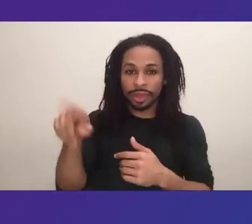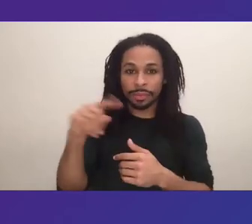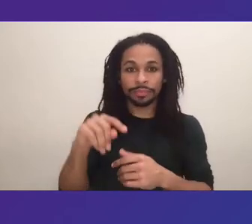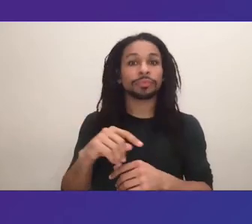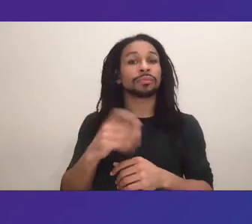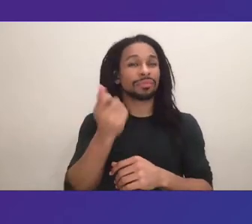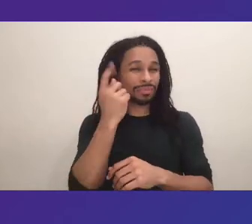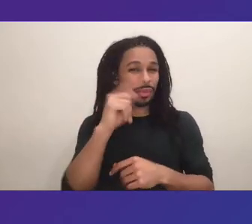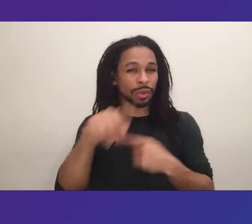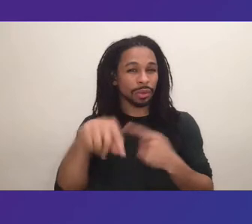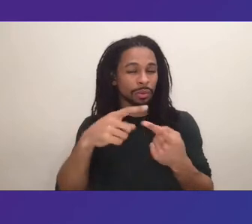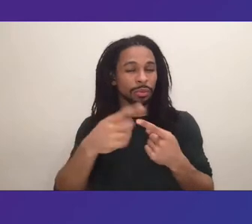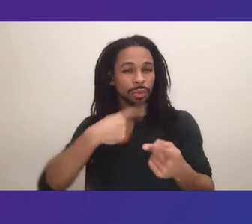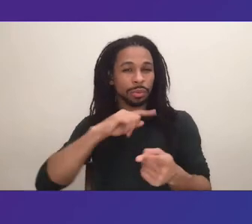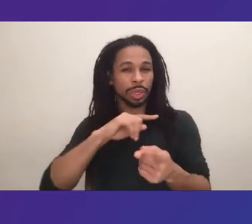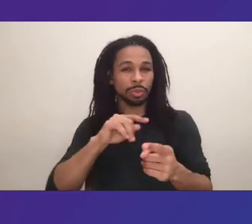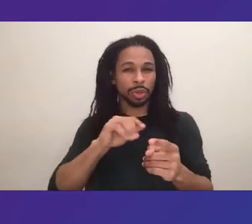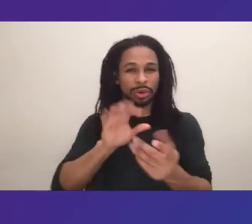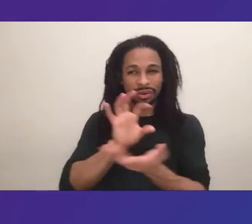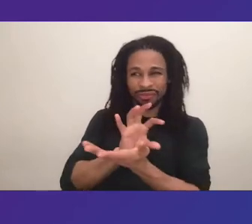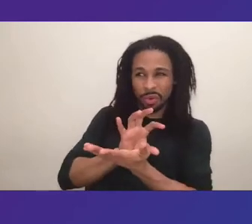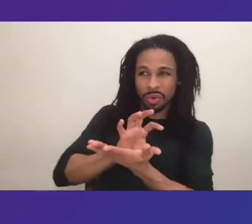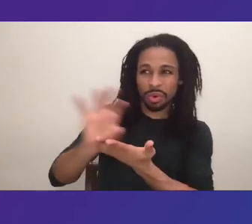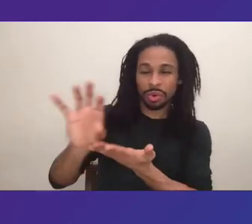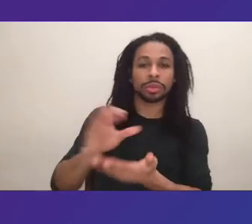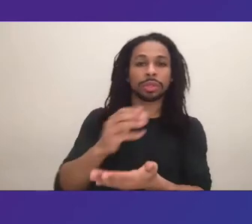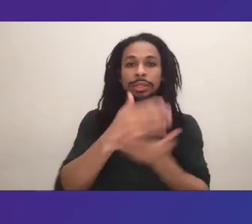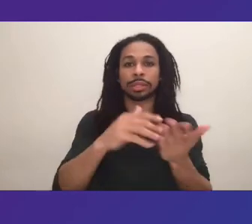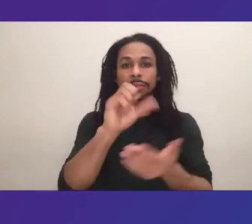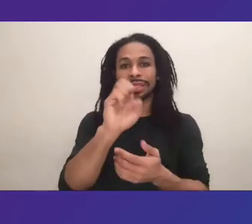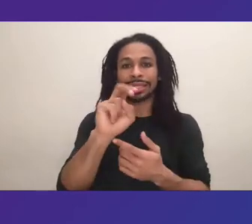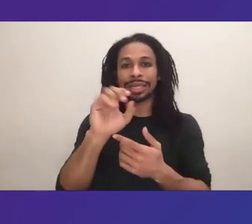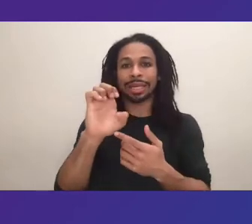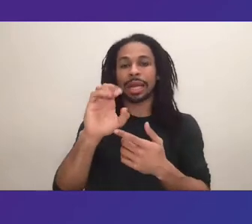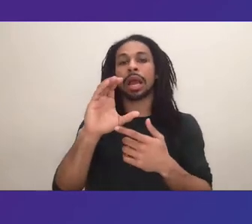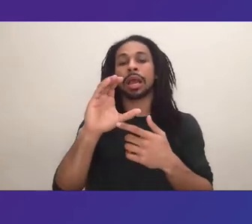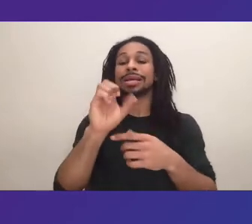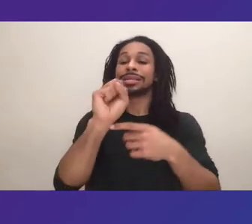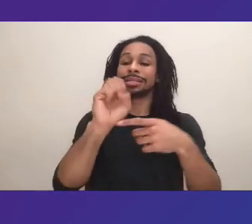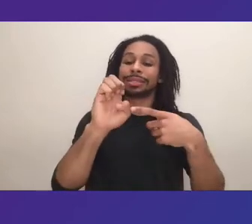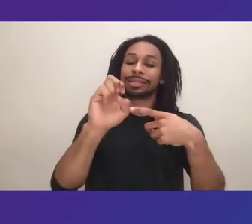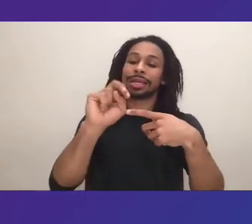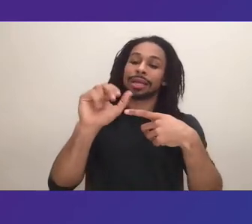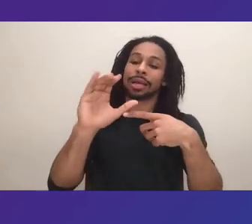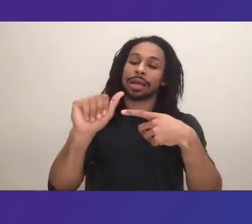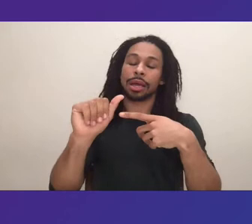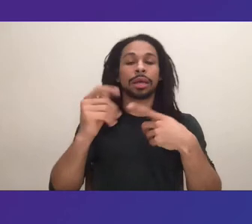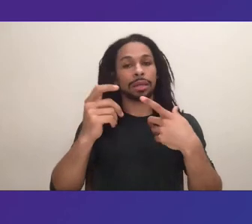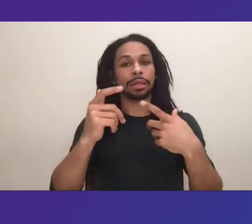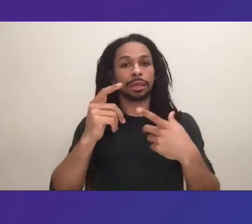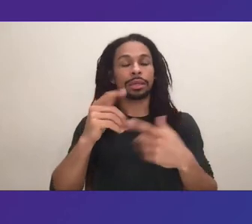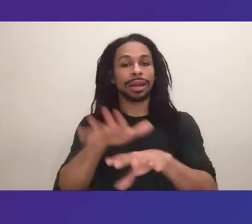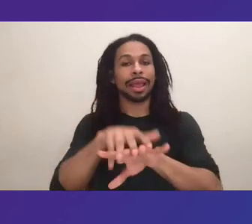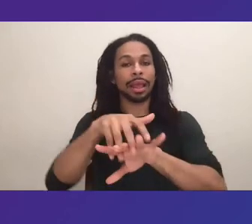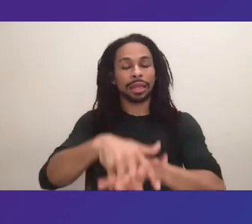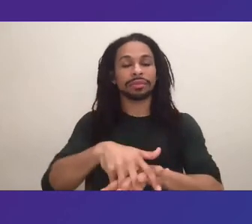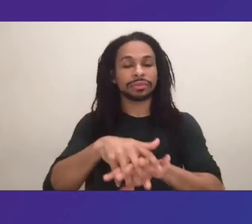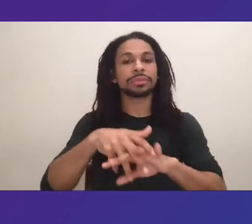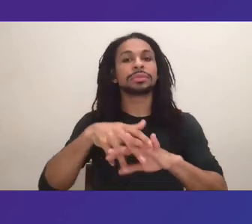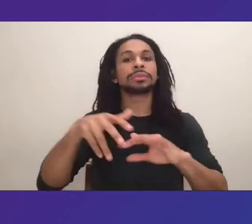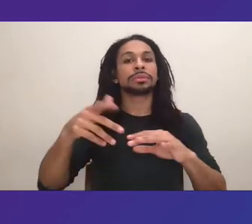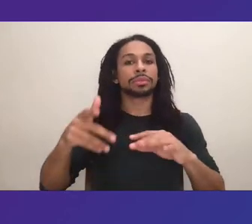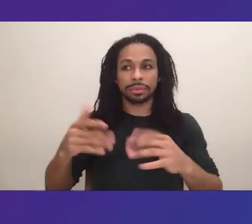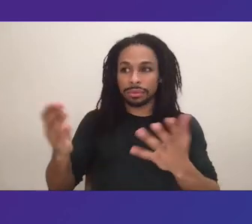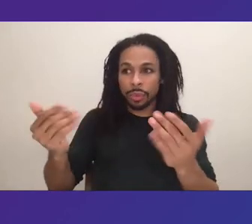out, some Senecas took any stranglers in, as well as other First Nations people. And when me and my